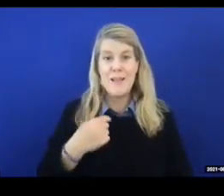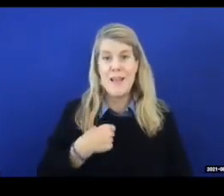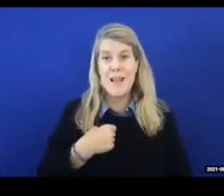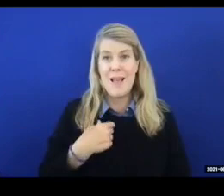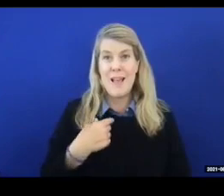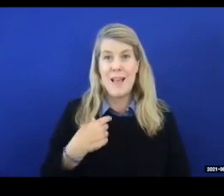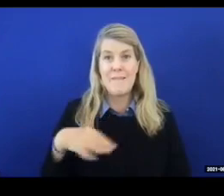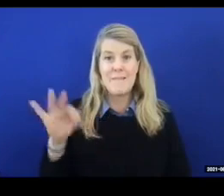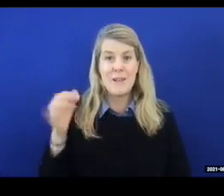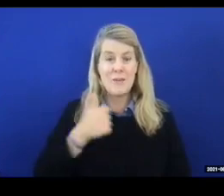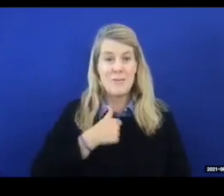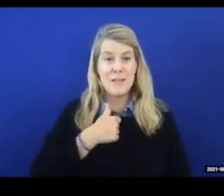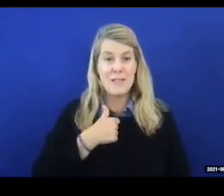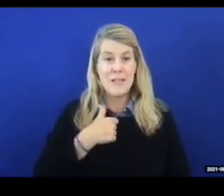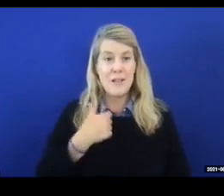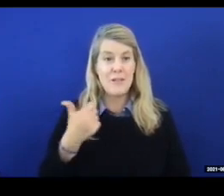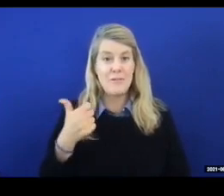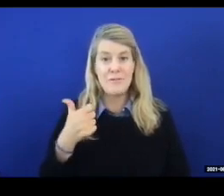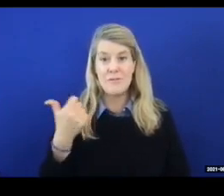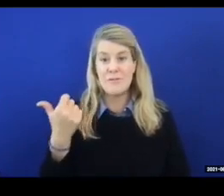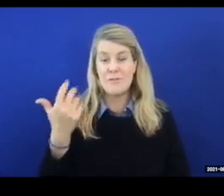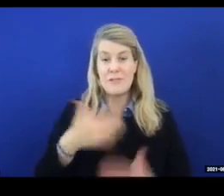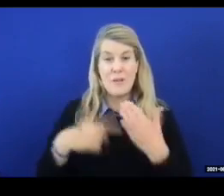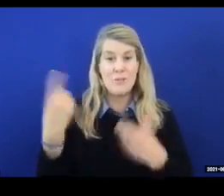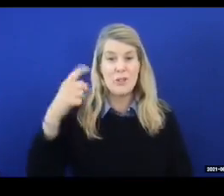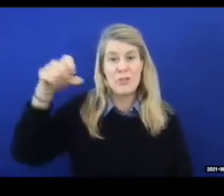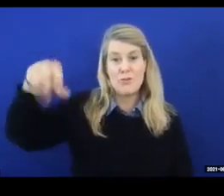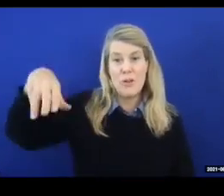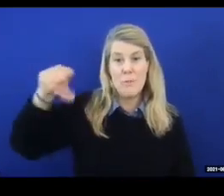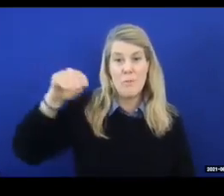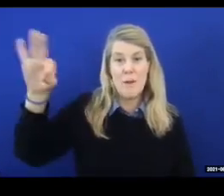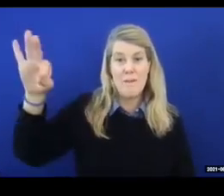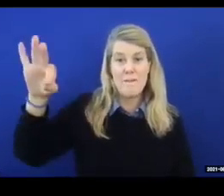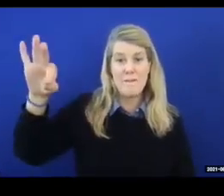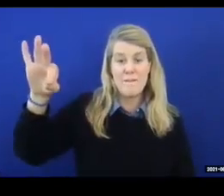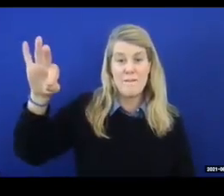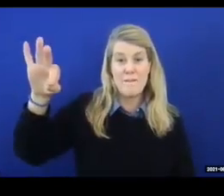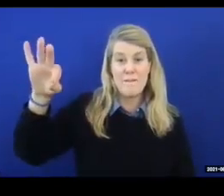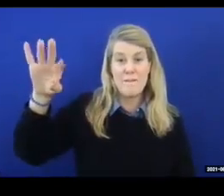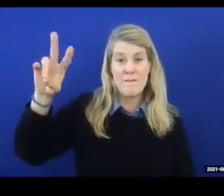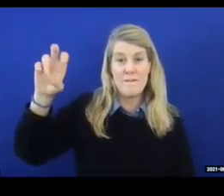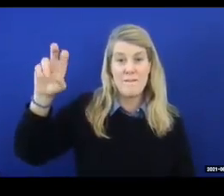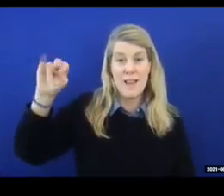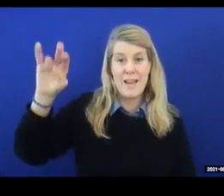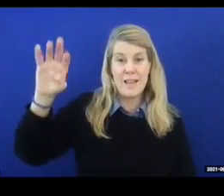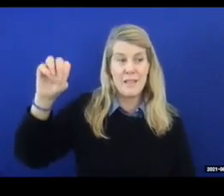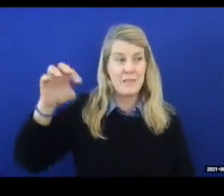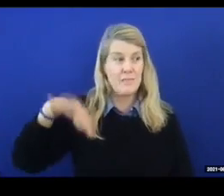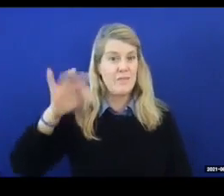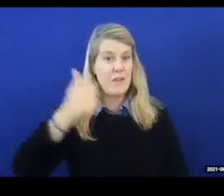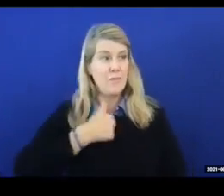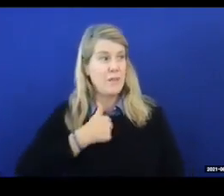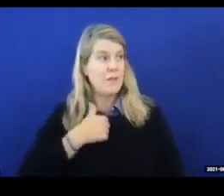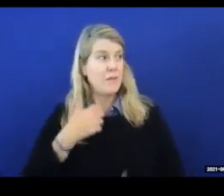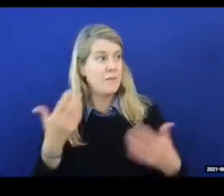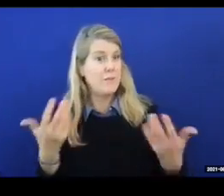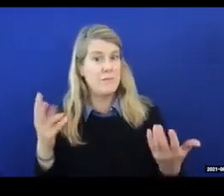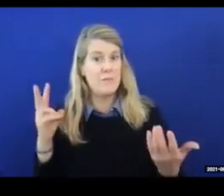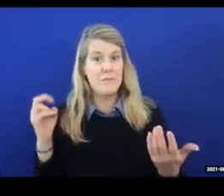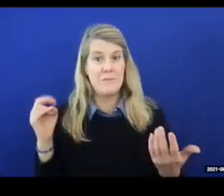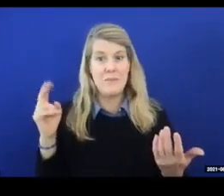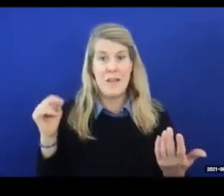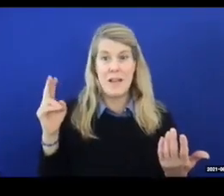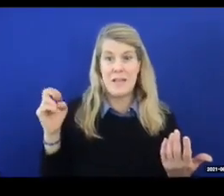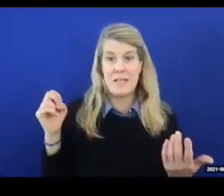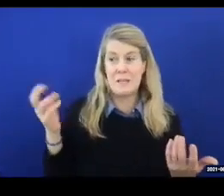I was put in a situation where I was just dropped off in Venice, in the middle of Venice Boulevard. And it's like, what do you